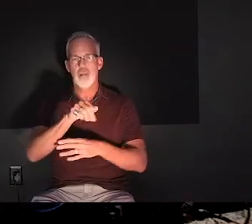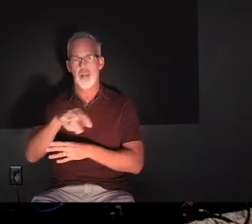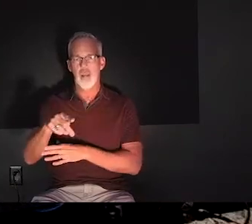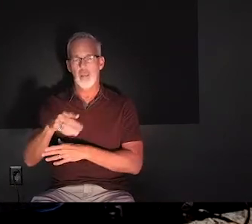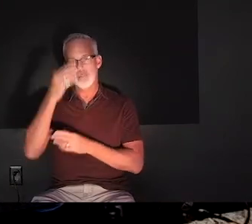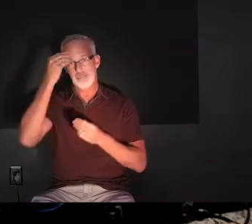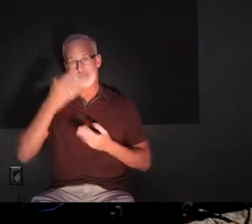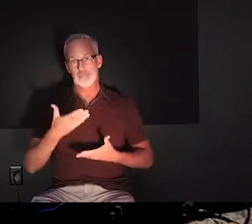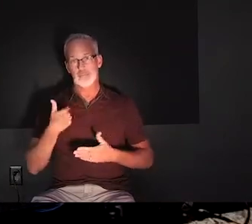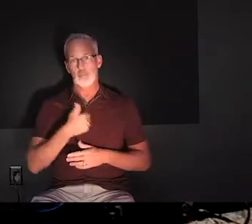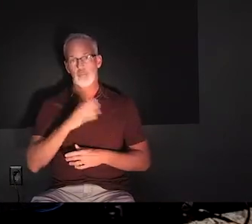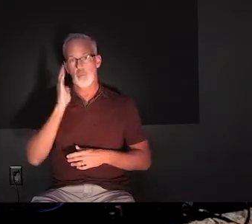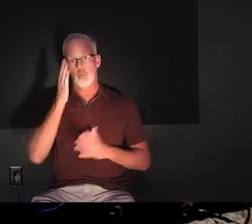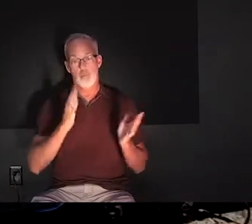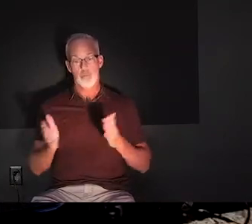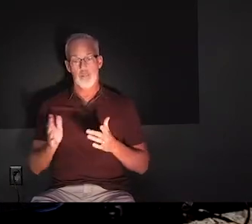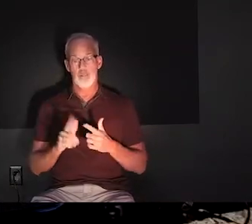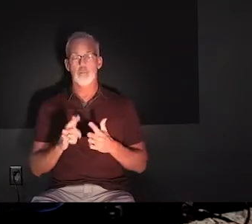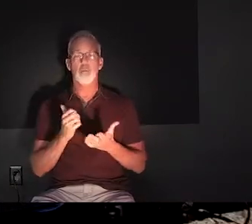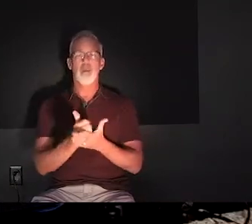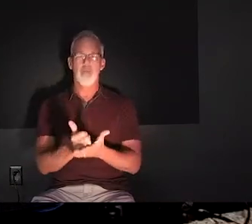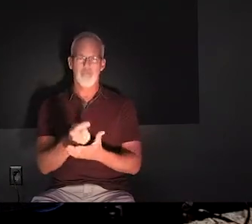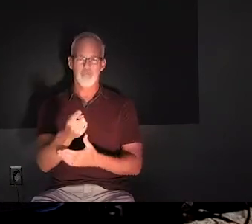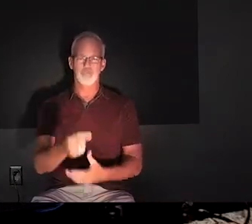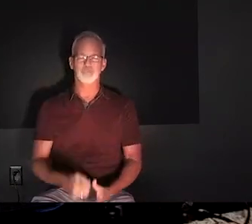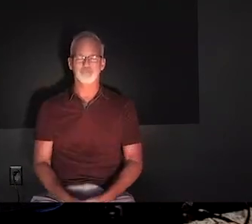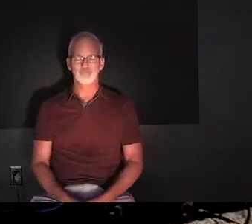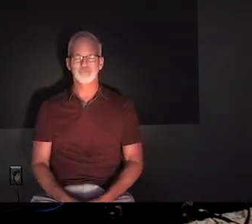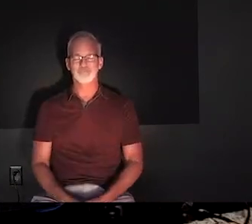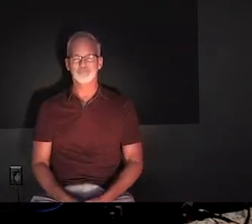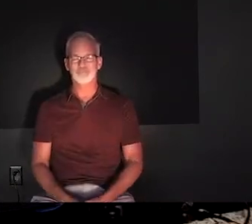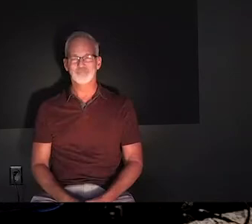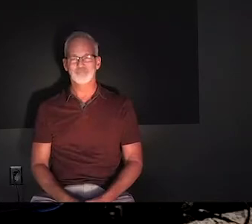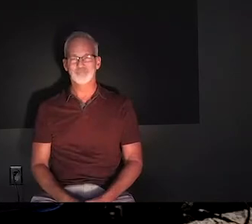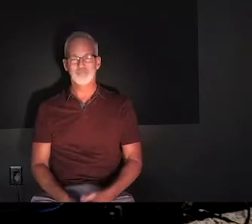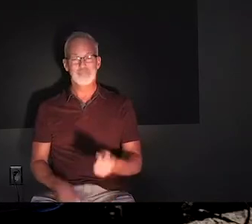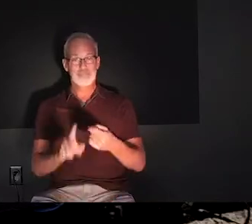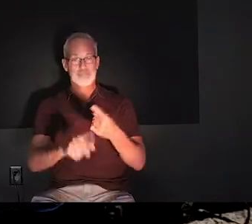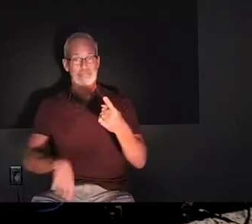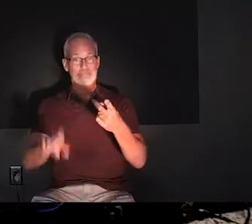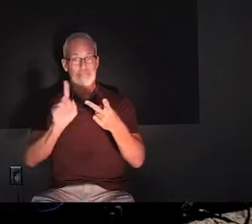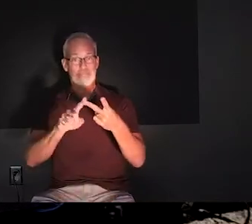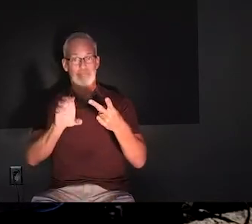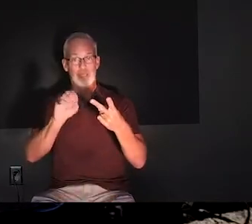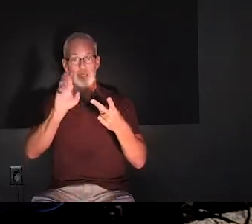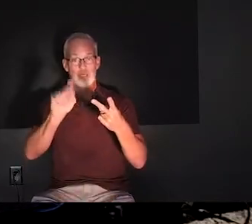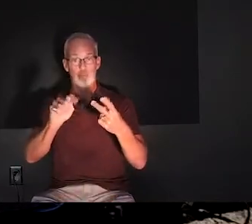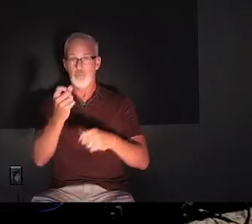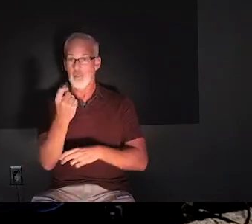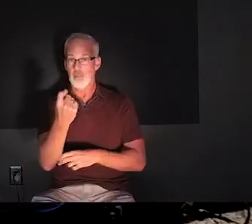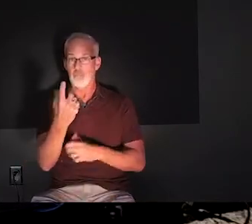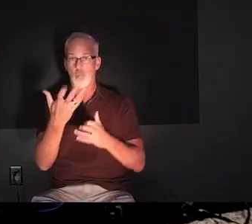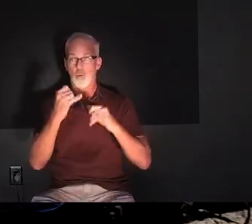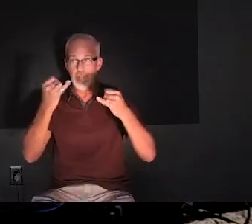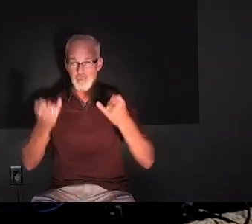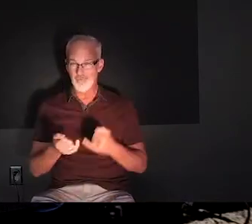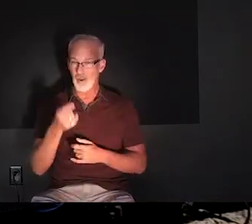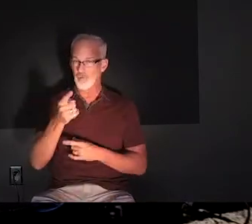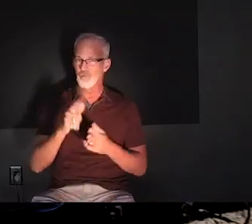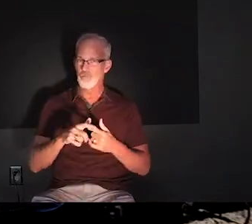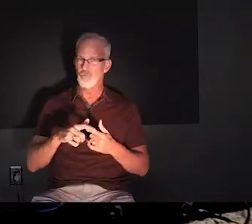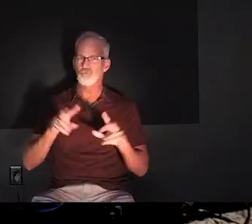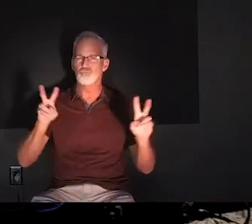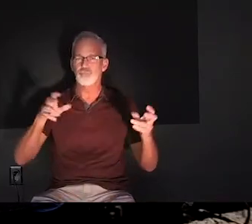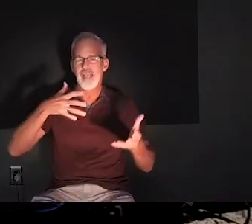make plans to accommodate your desire. On October the 11th, we'd love to invite you to Laugh All